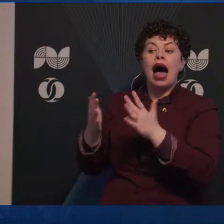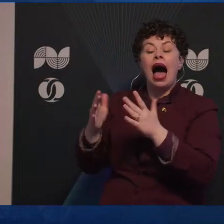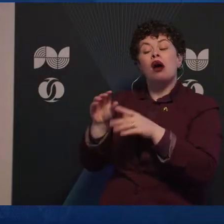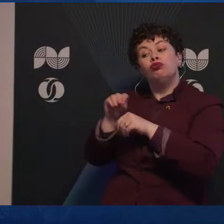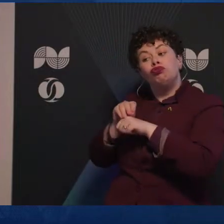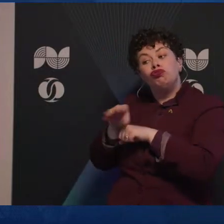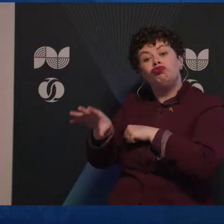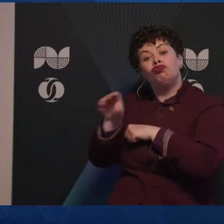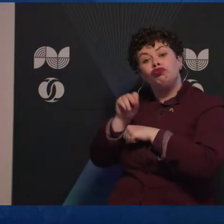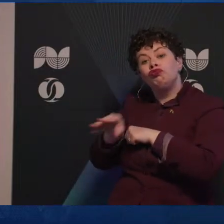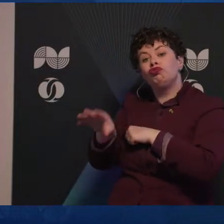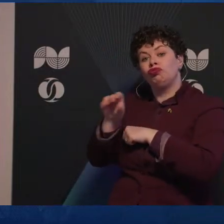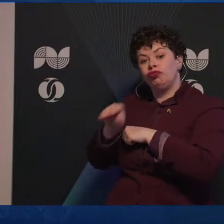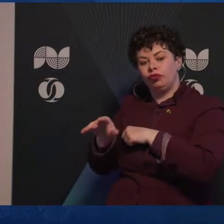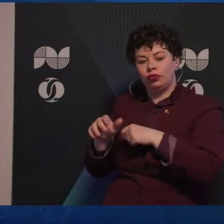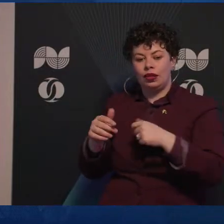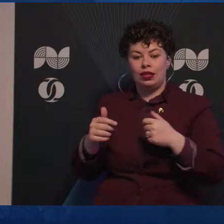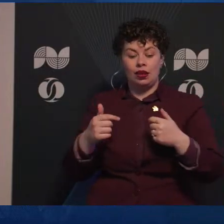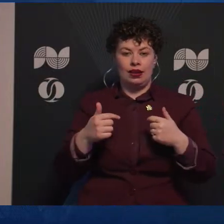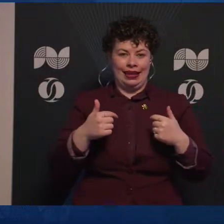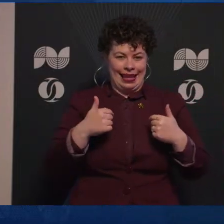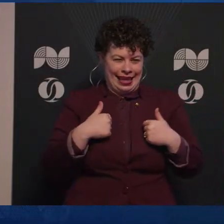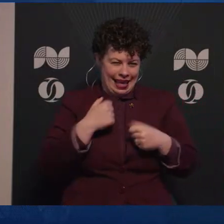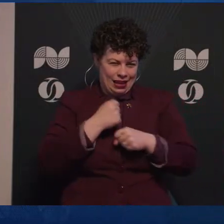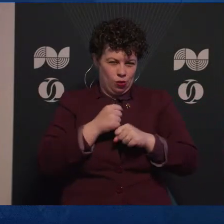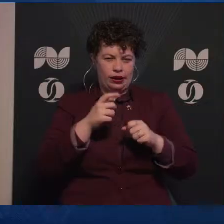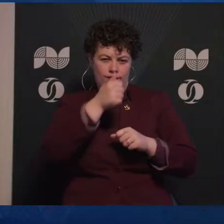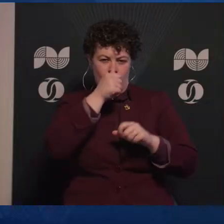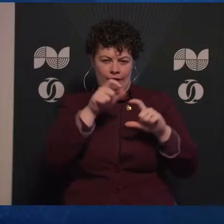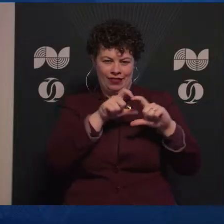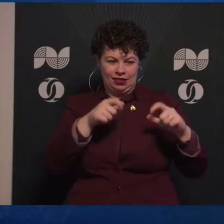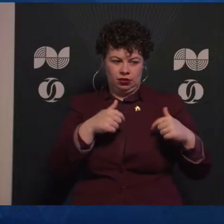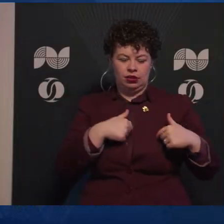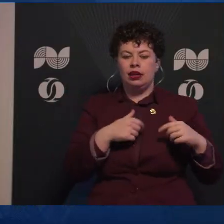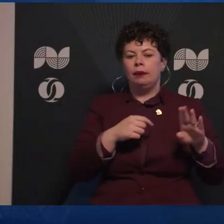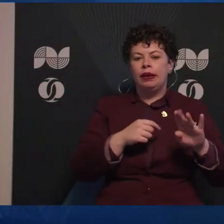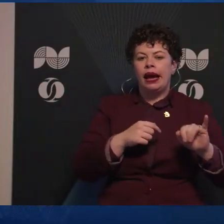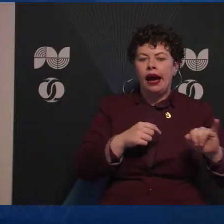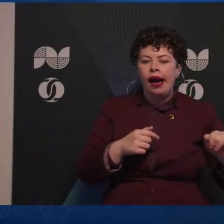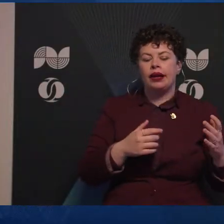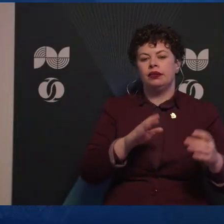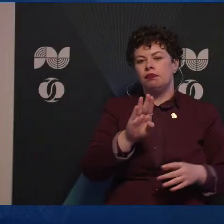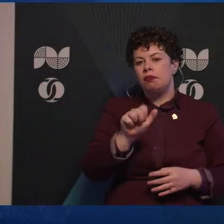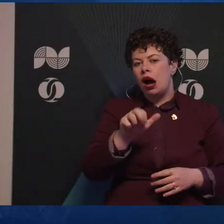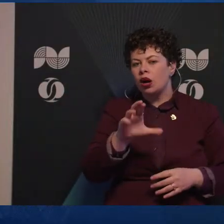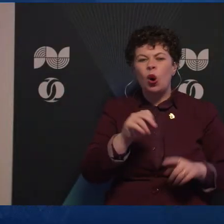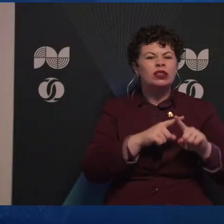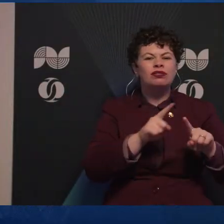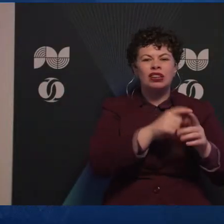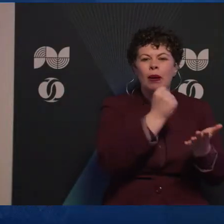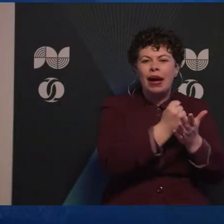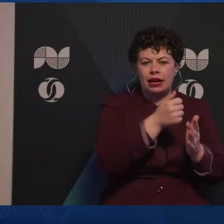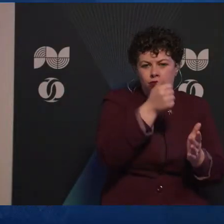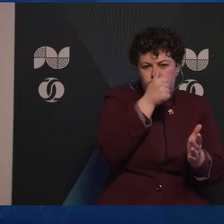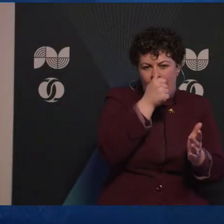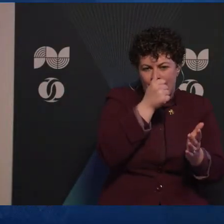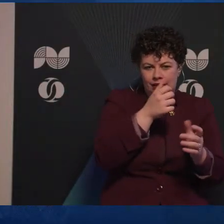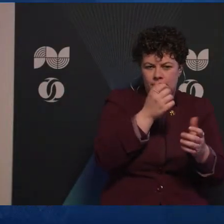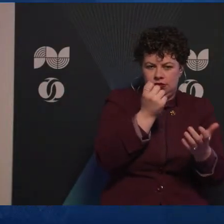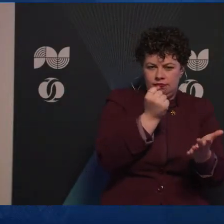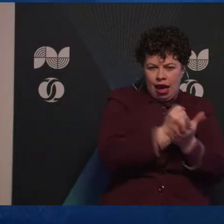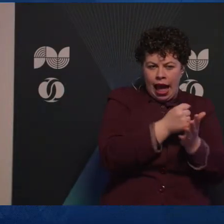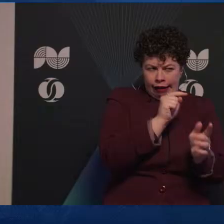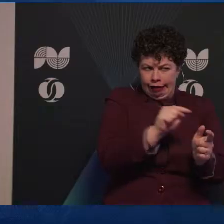policy reform. We work in the private sector as BII or as Proparco, FMO, all the other private sector focused